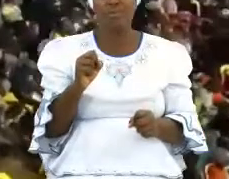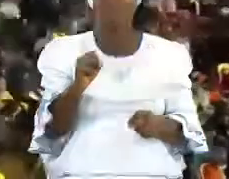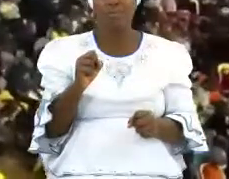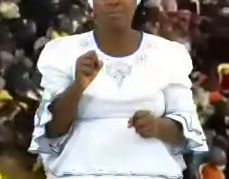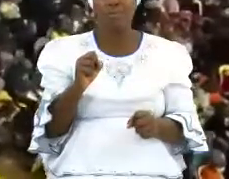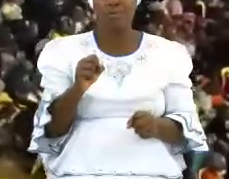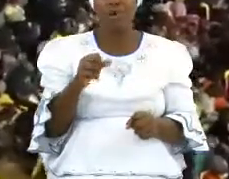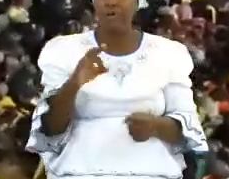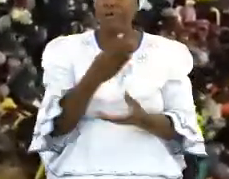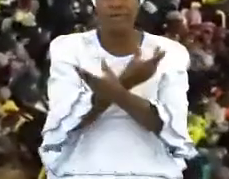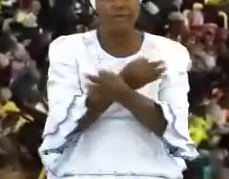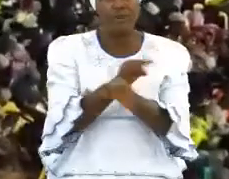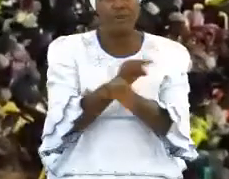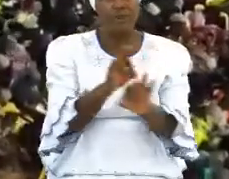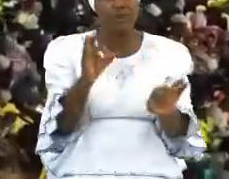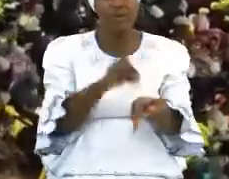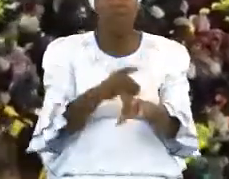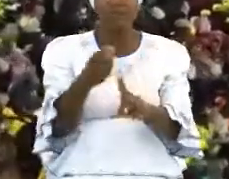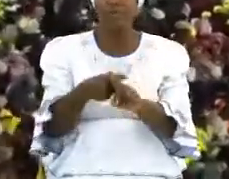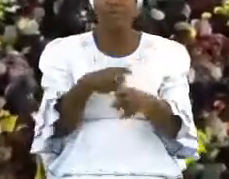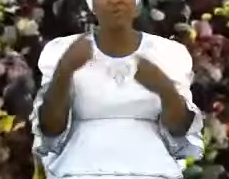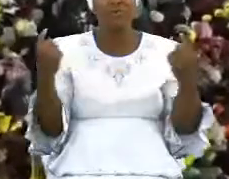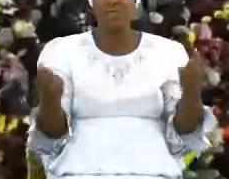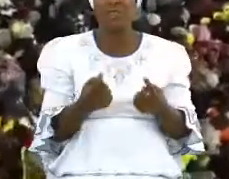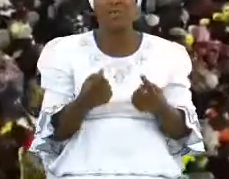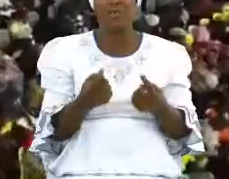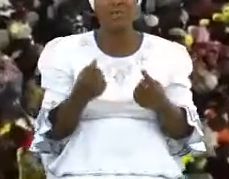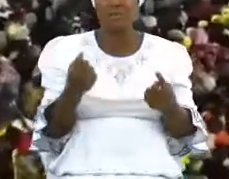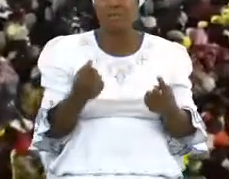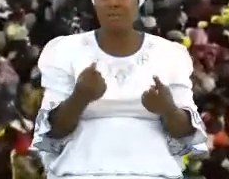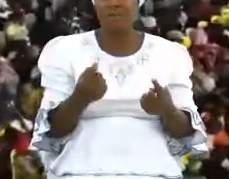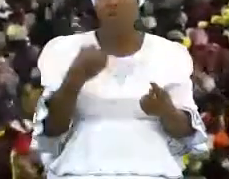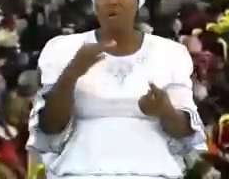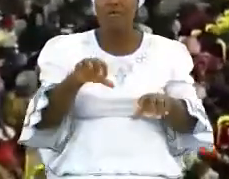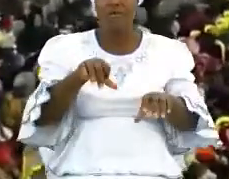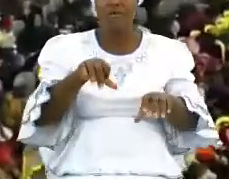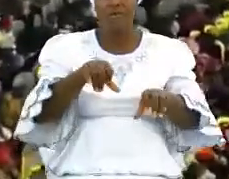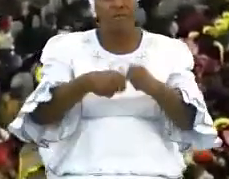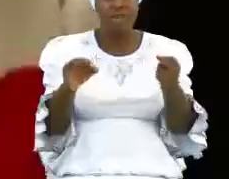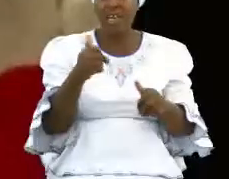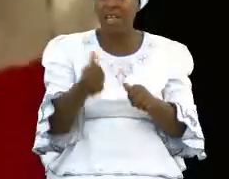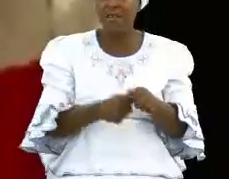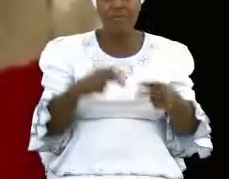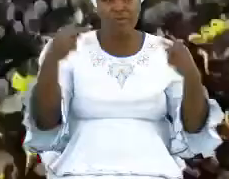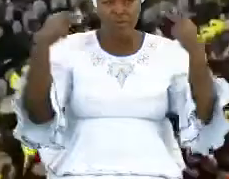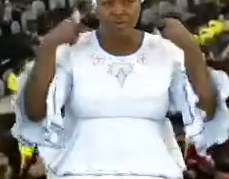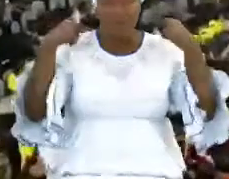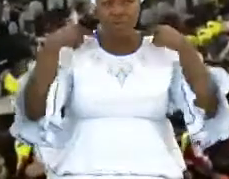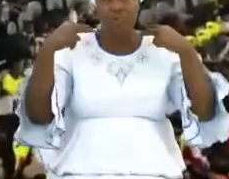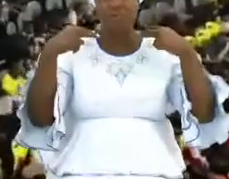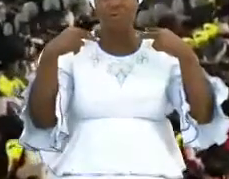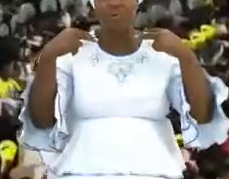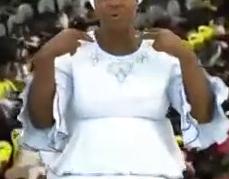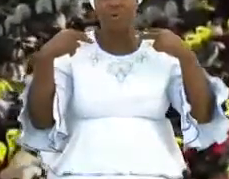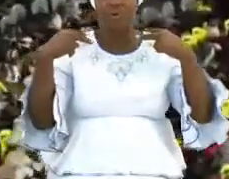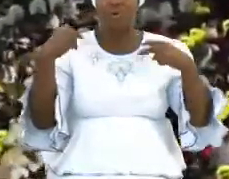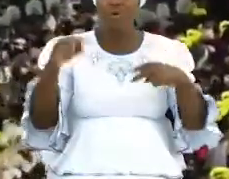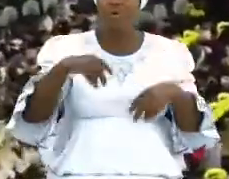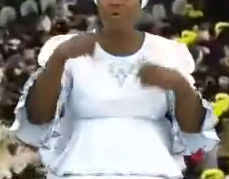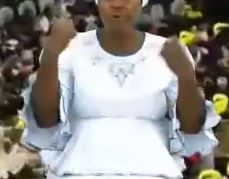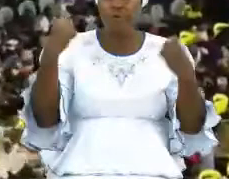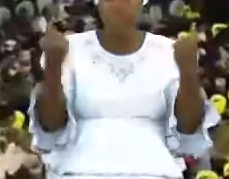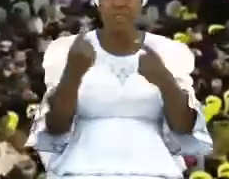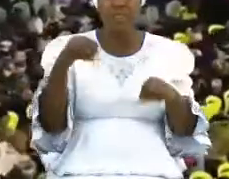of freedom from sin, of breaking every yoke and every fetter of iniquity in my